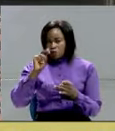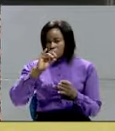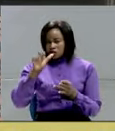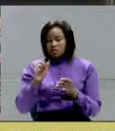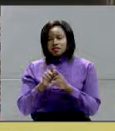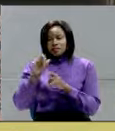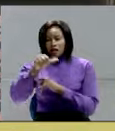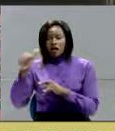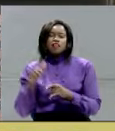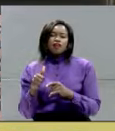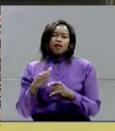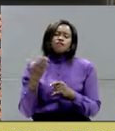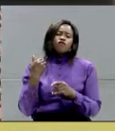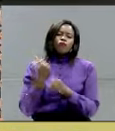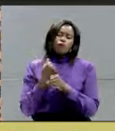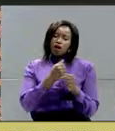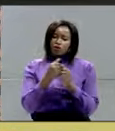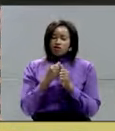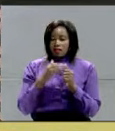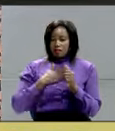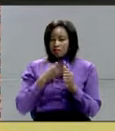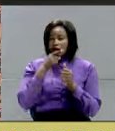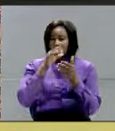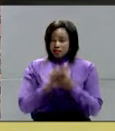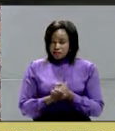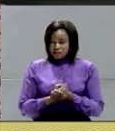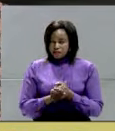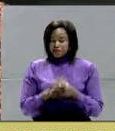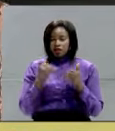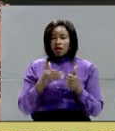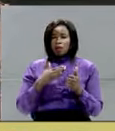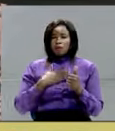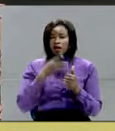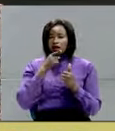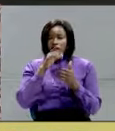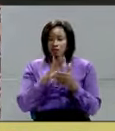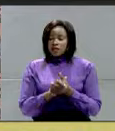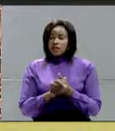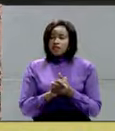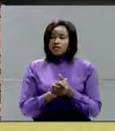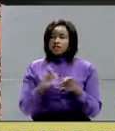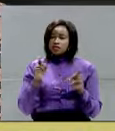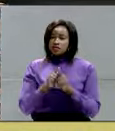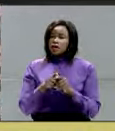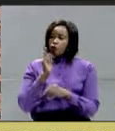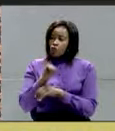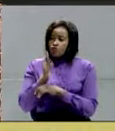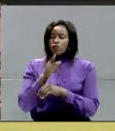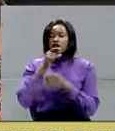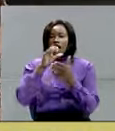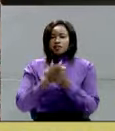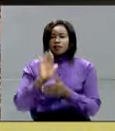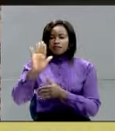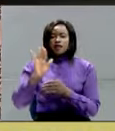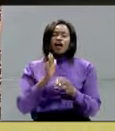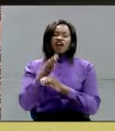in the authority they were working in. So my husband threatened the husband, and then they pulled out